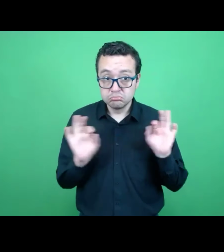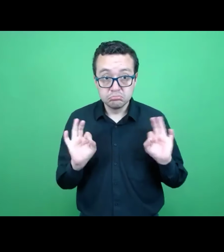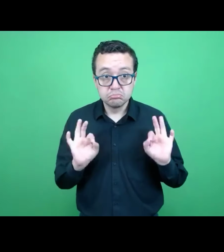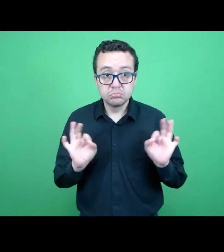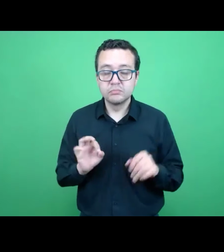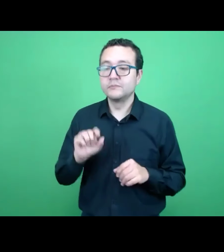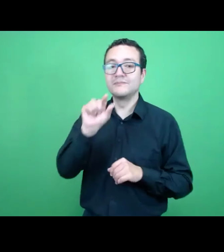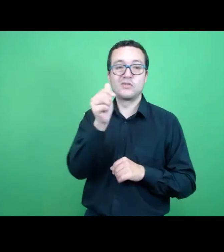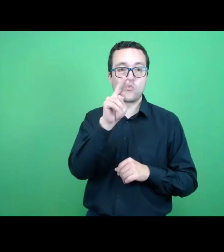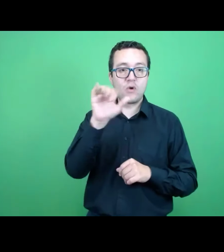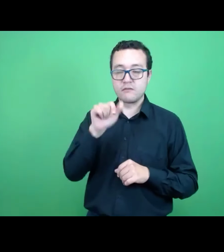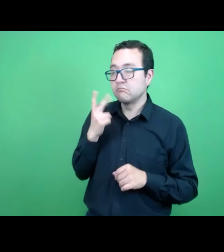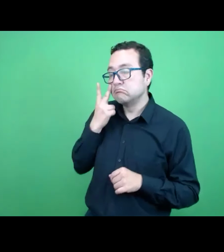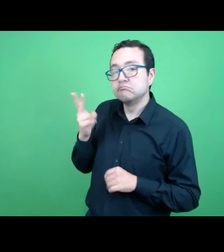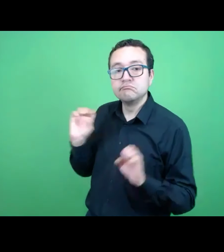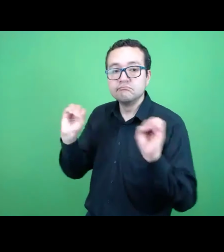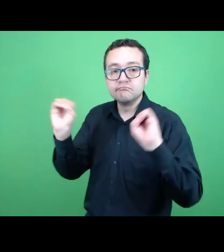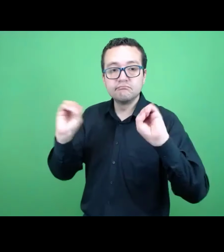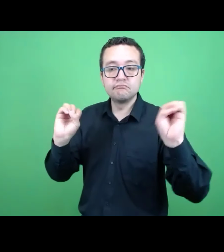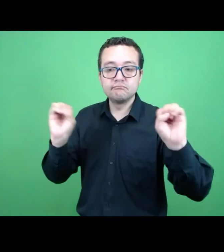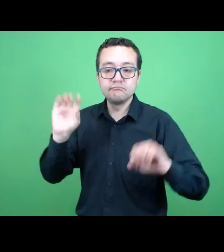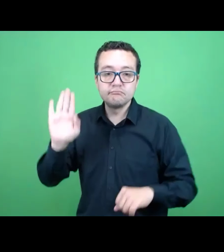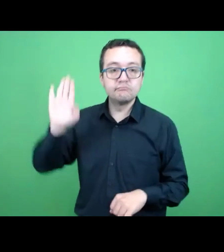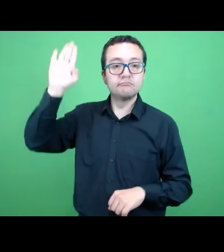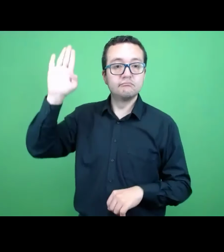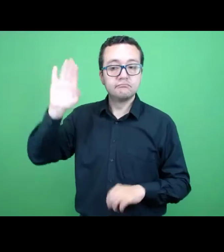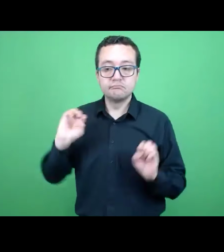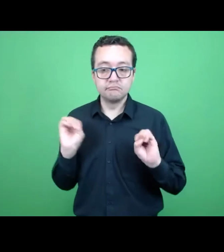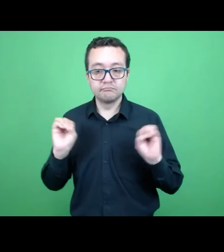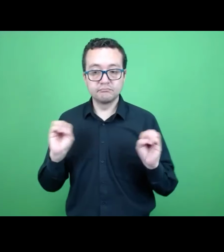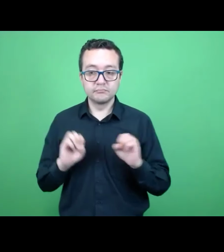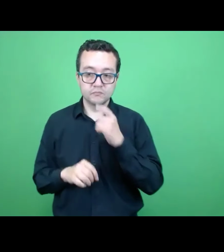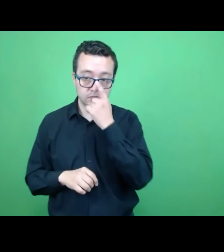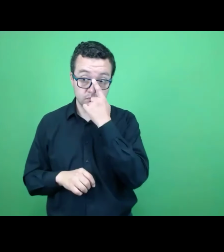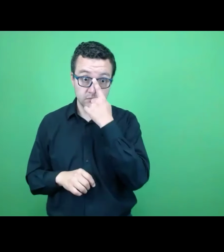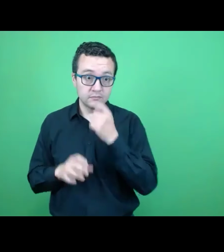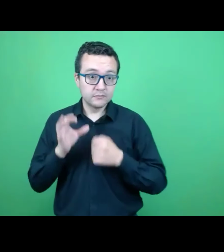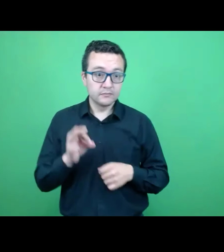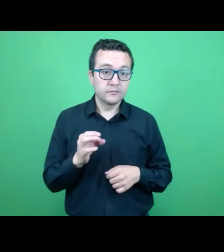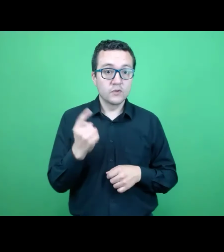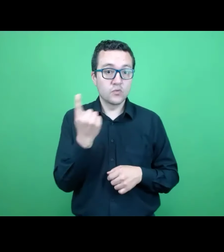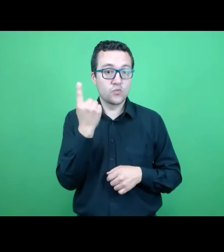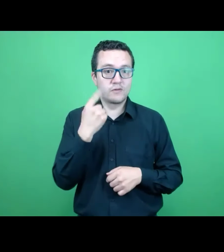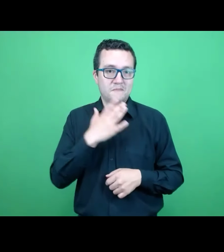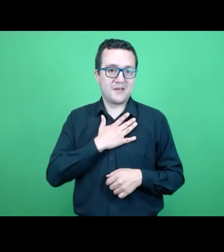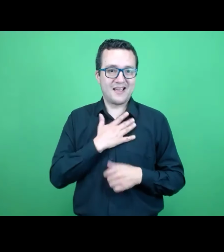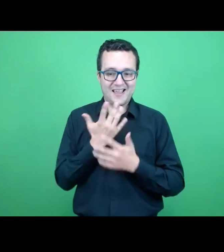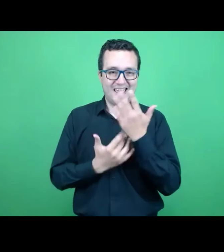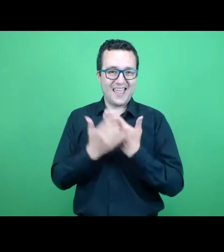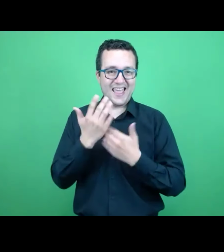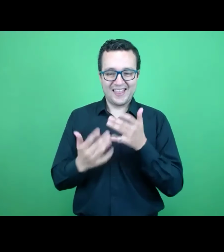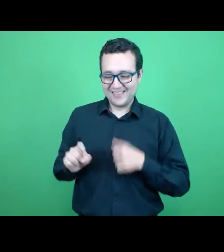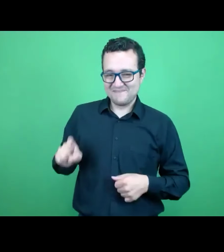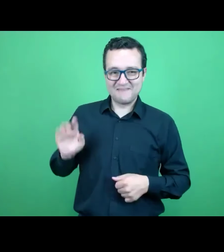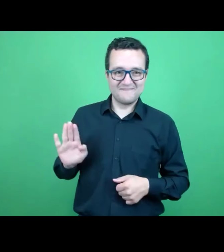No hand raised. The only hand raised is my own because I made a mistake. Oh, well, lovely. Now we know it works. So